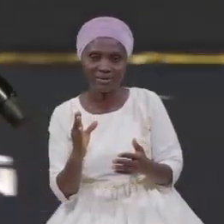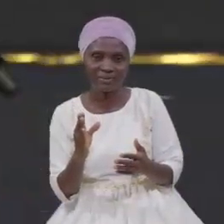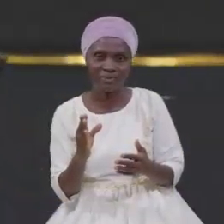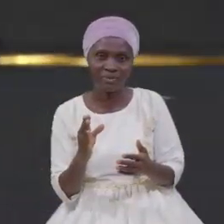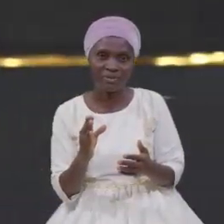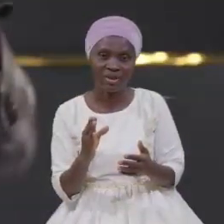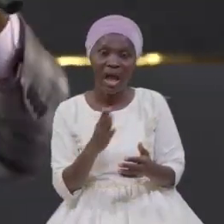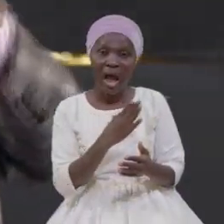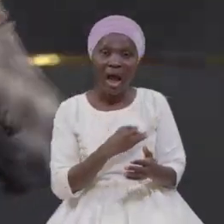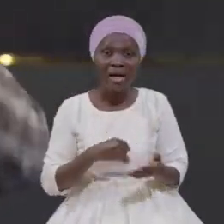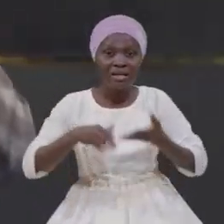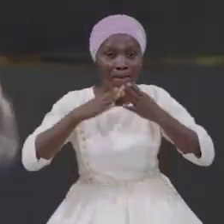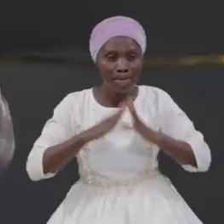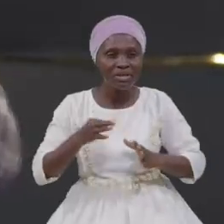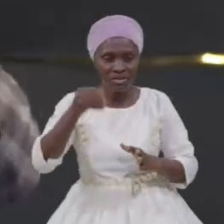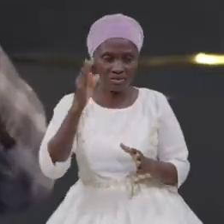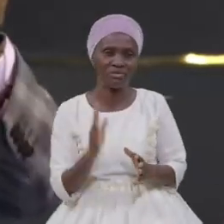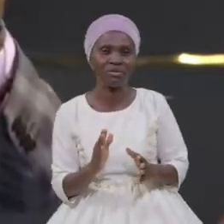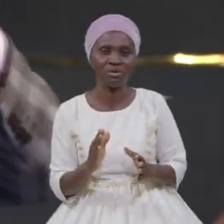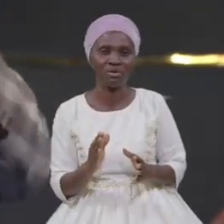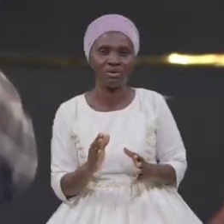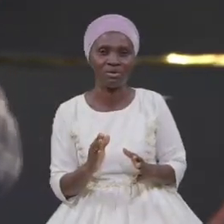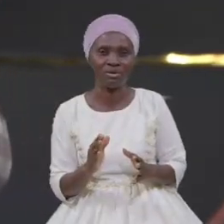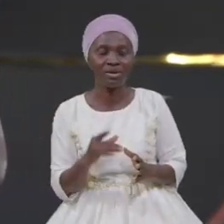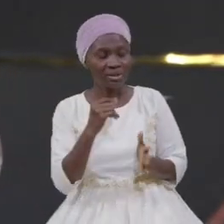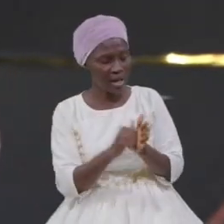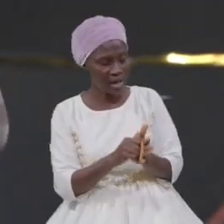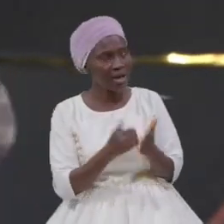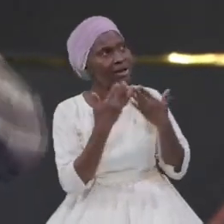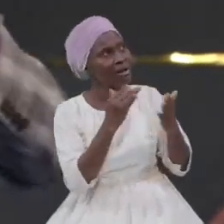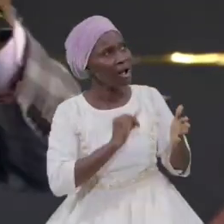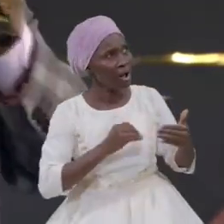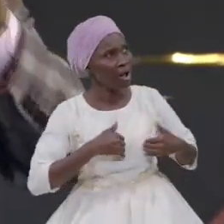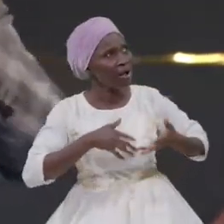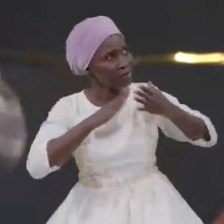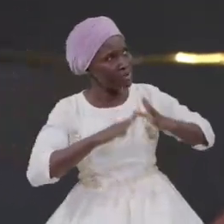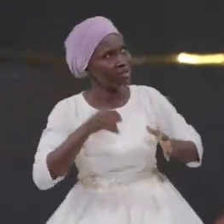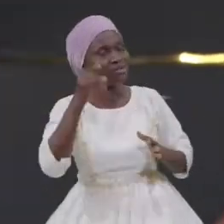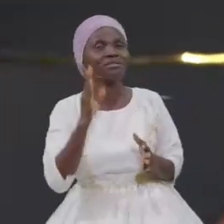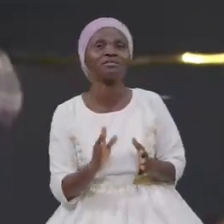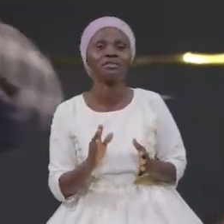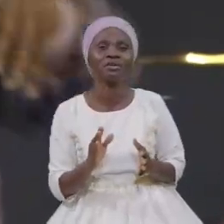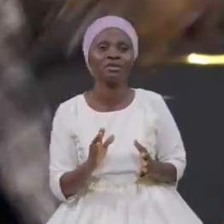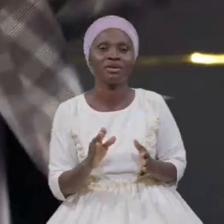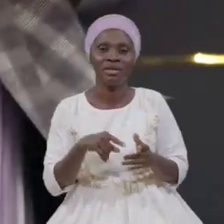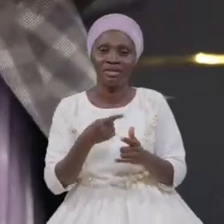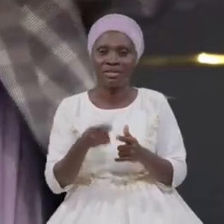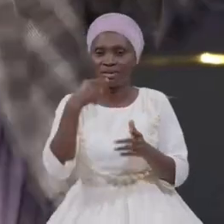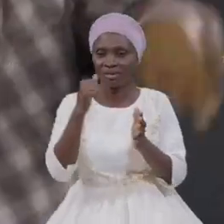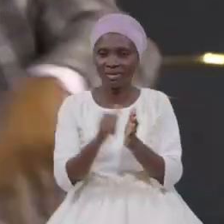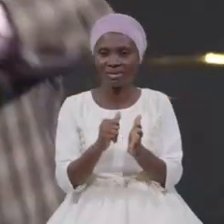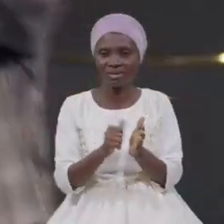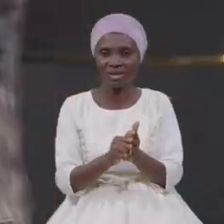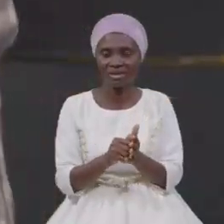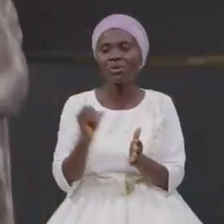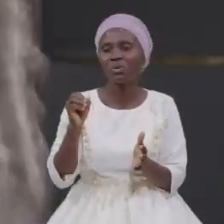God. Thank God I have the peace of God. And so you are saying, okay, the crusade is meant for them,